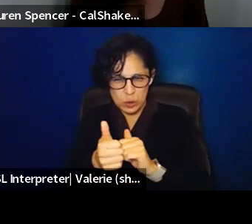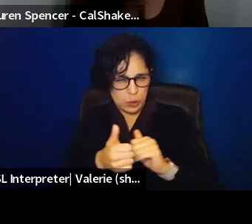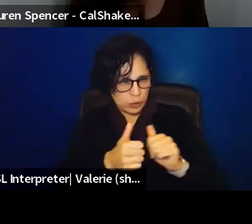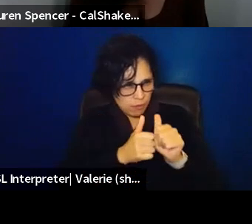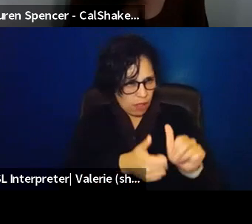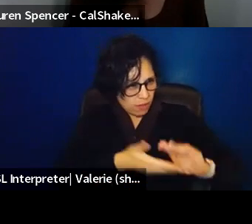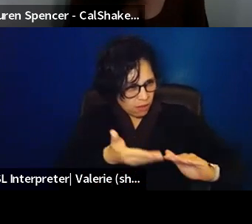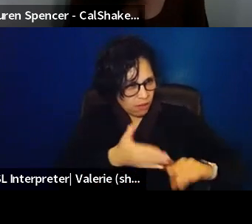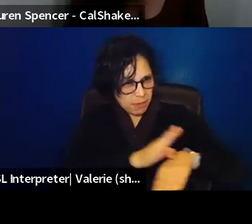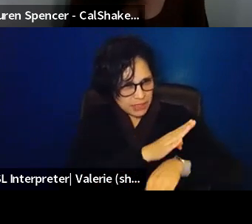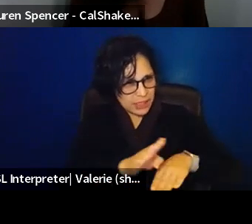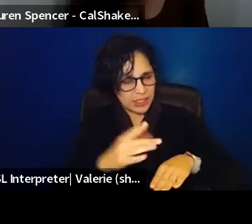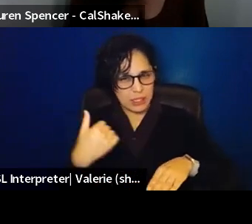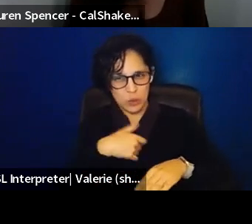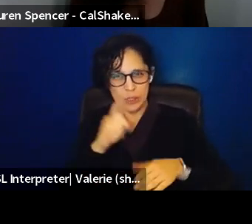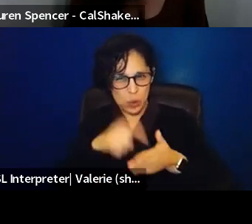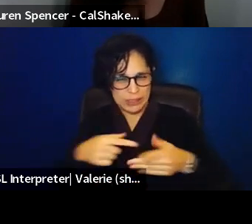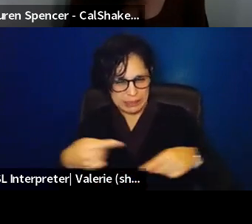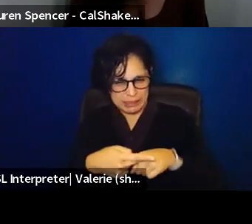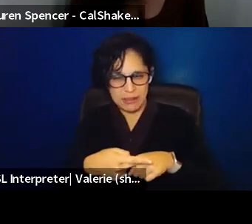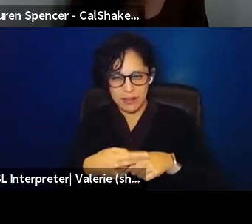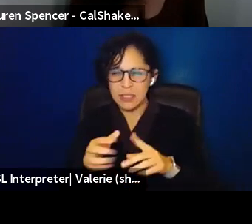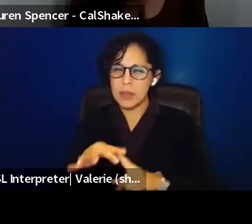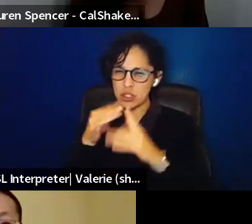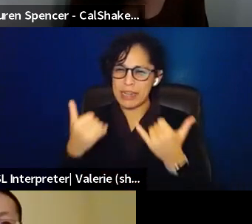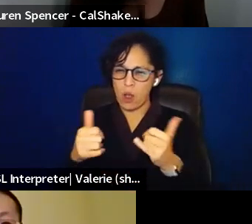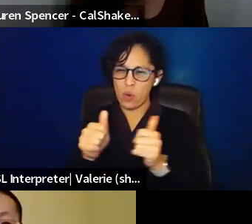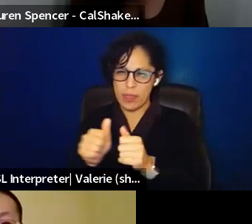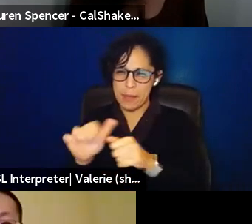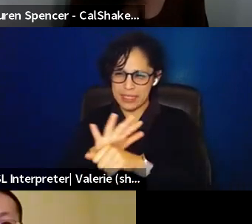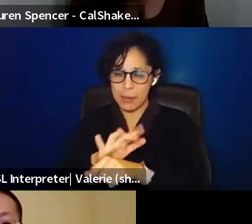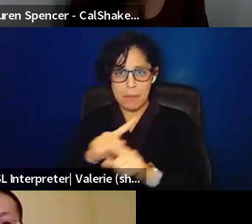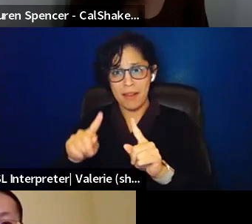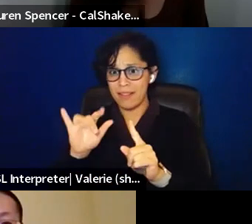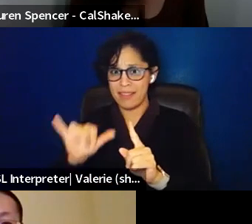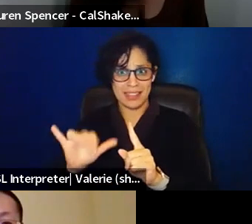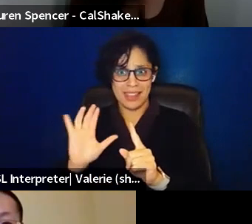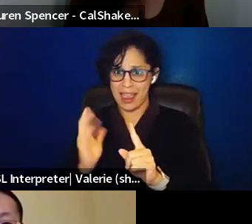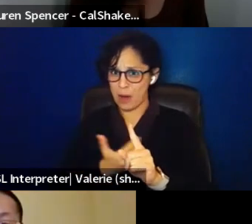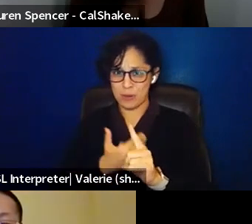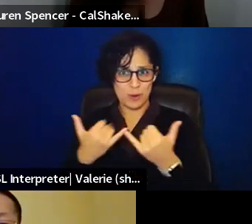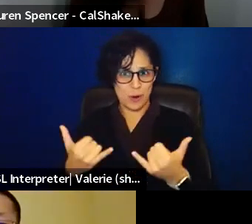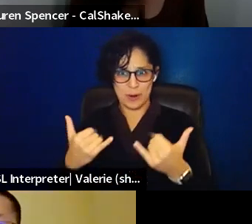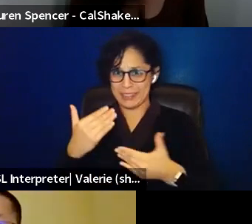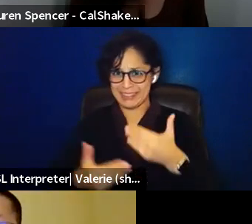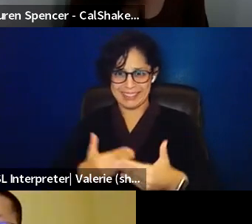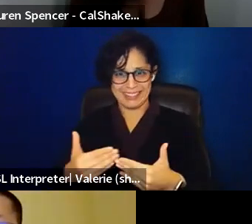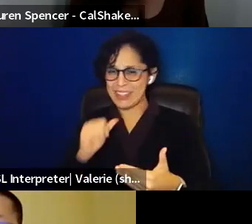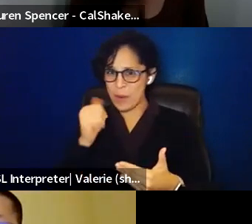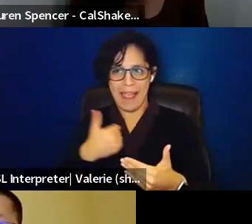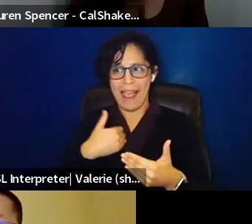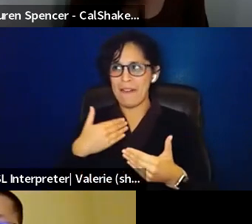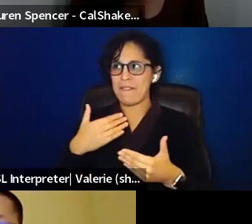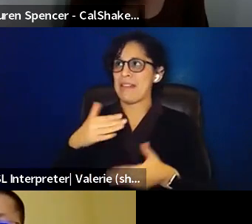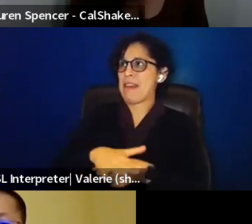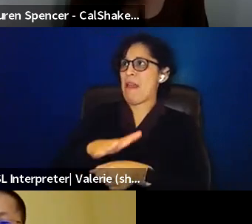we're finding certainly as we come back from the pandemic. So that's sort of where we are, which, as I said, I don't have great wisdom yet,